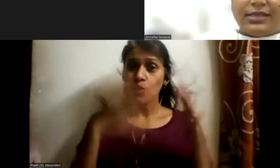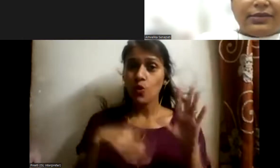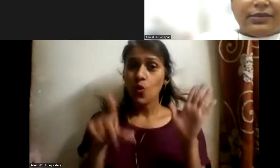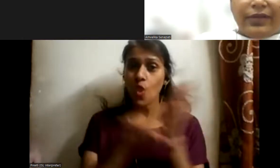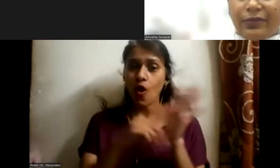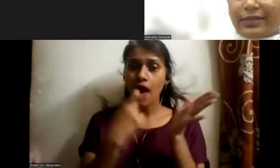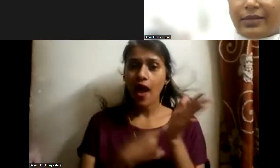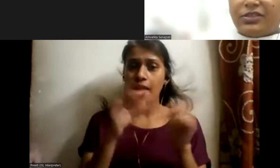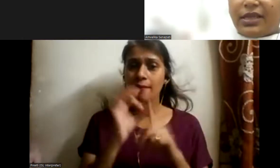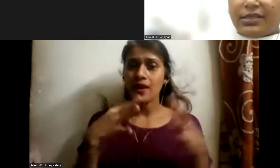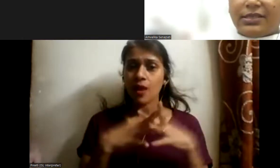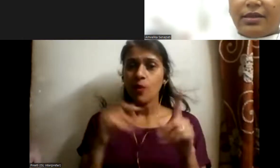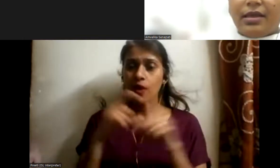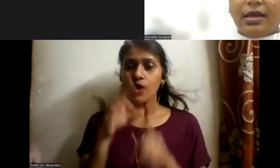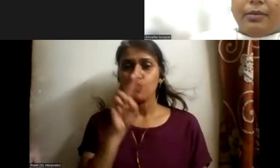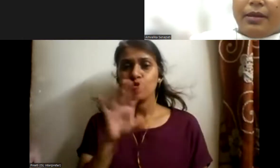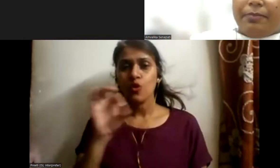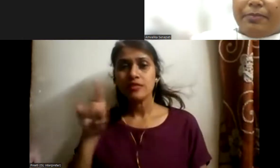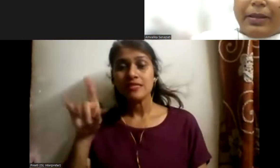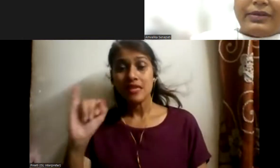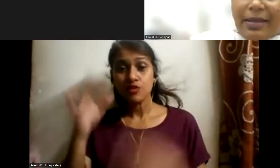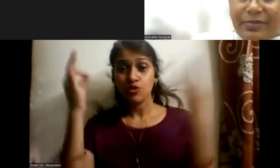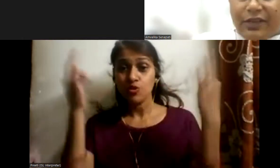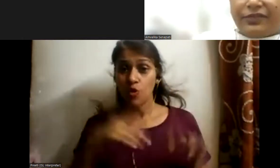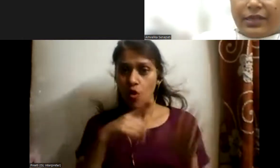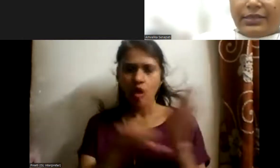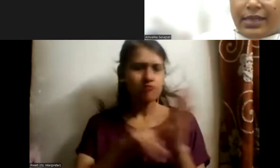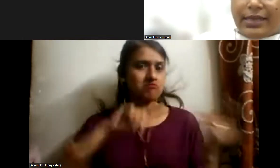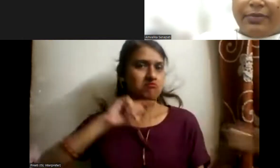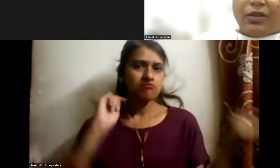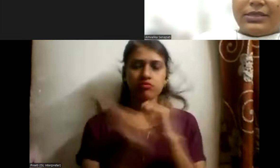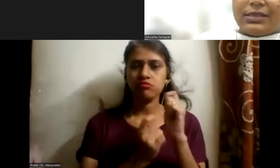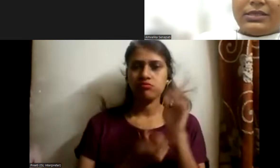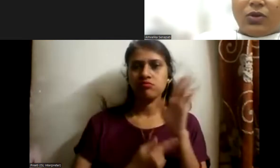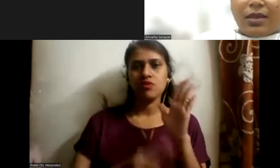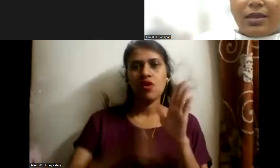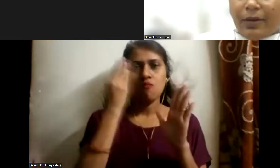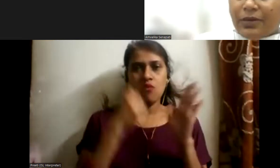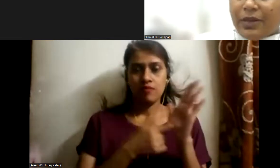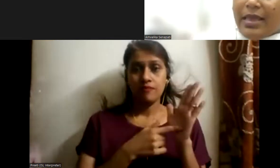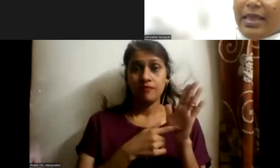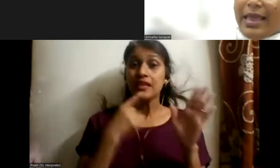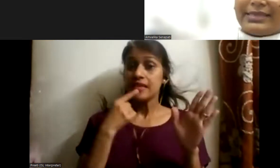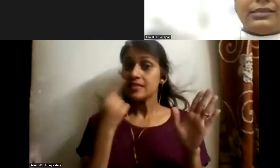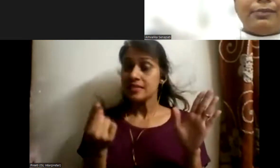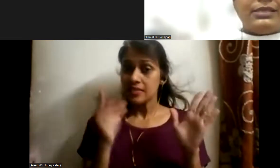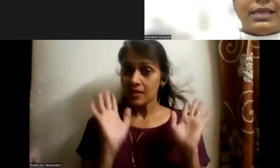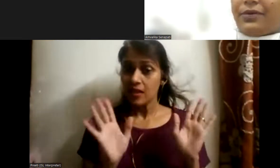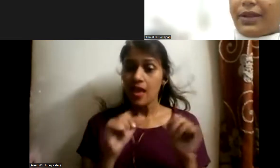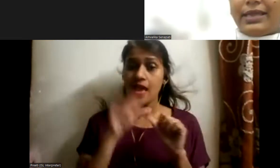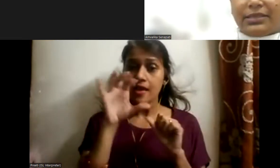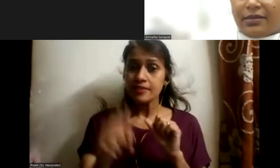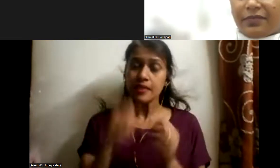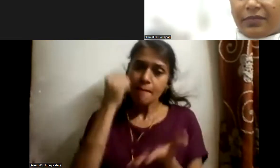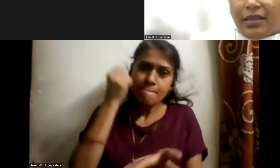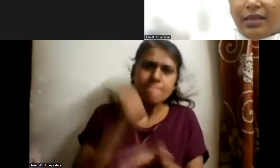change, and it's a very welcome change. It's a paradigm shift entirely, because it is talking about accessibility as a